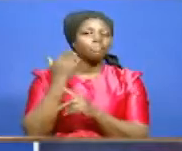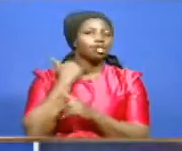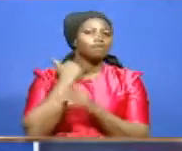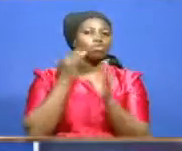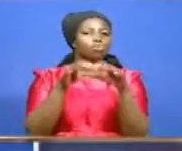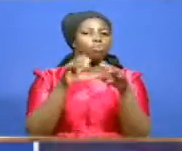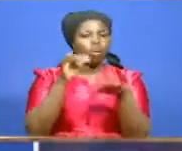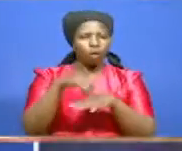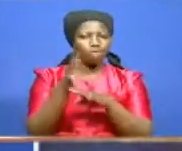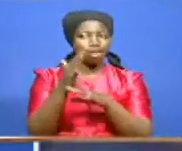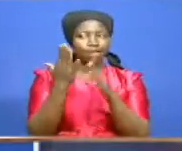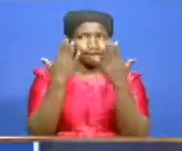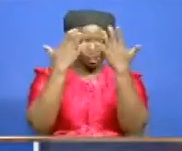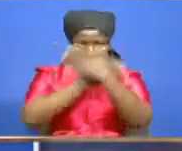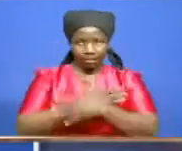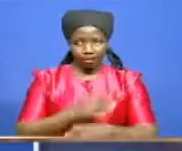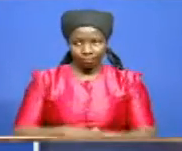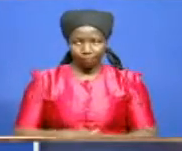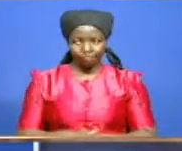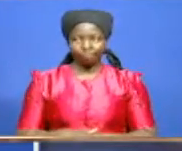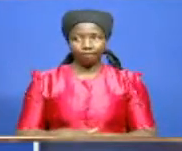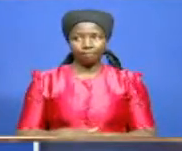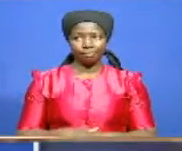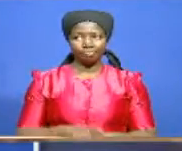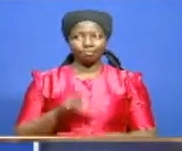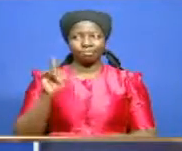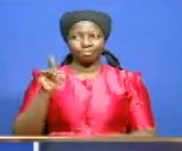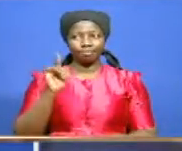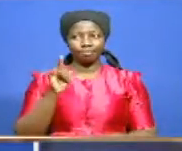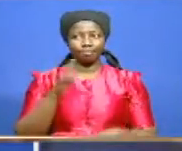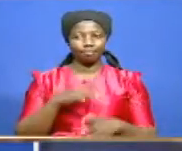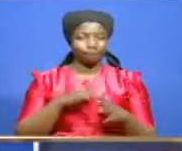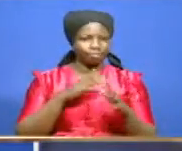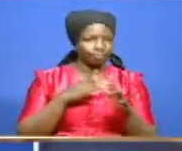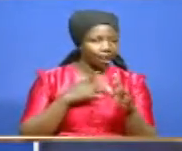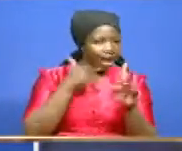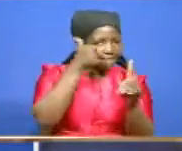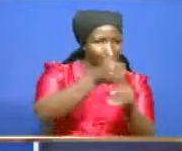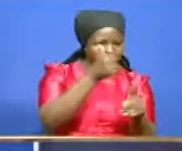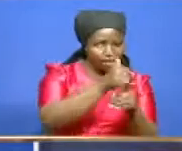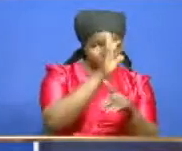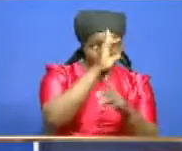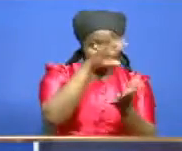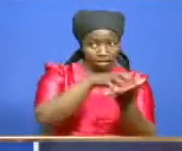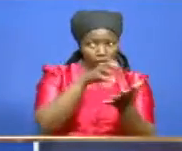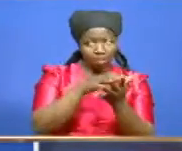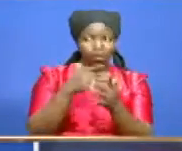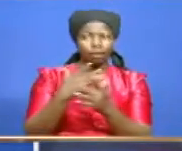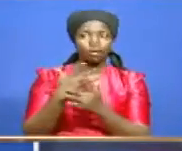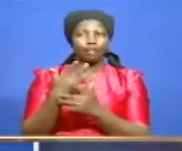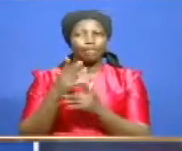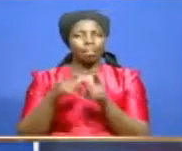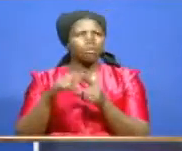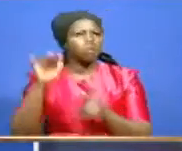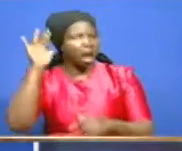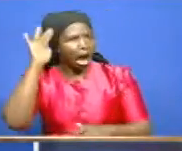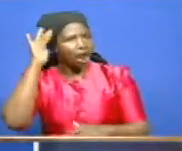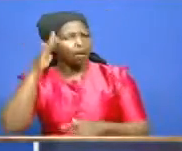Walikuwa wamepiga, walipiga RBU, walipiga police station, walipiga mbao kwa KDF huko, tulikuwa tunasikia marisasi